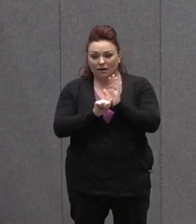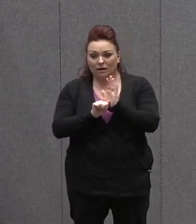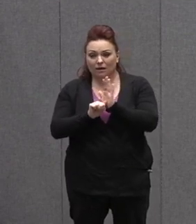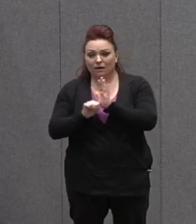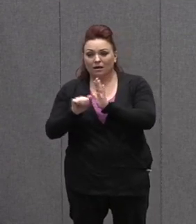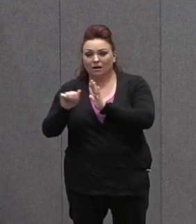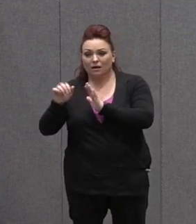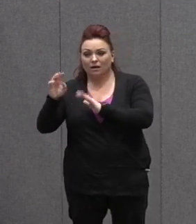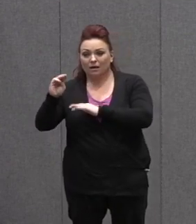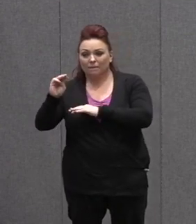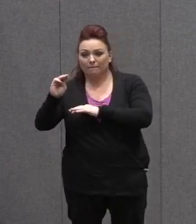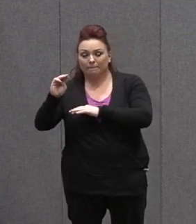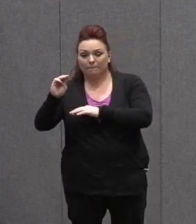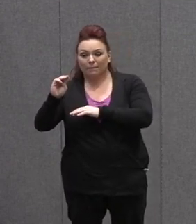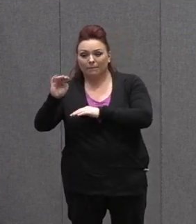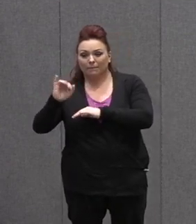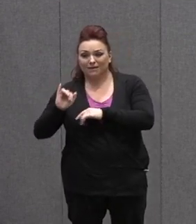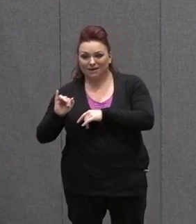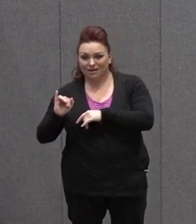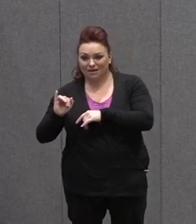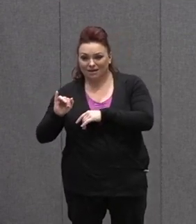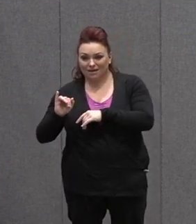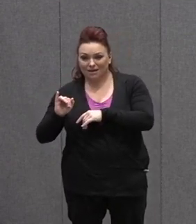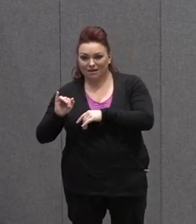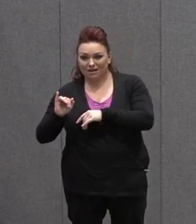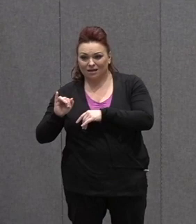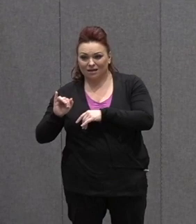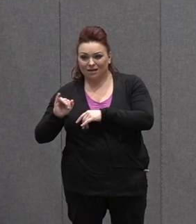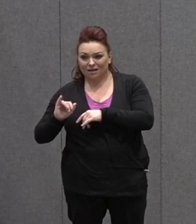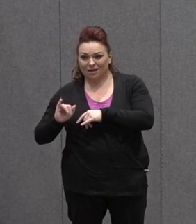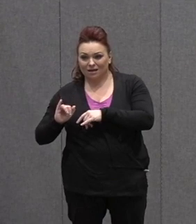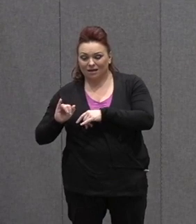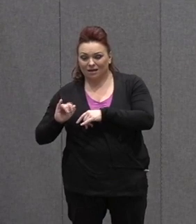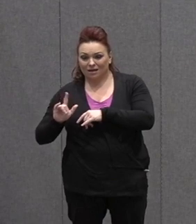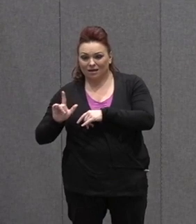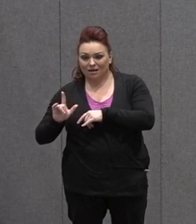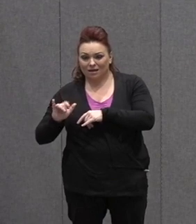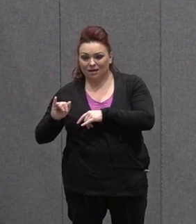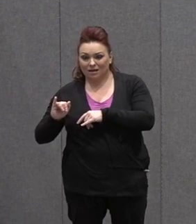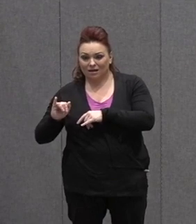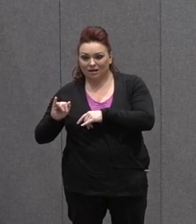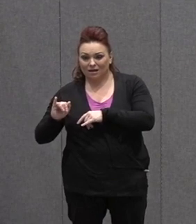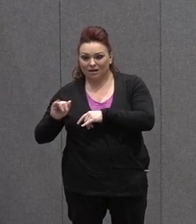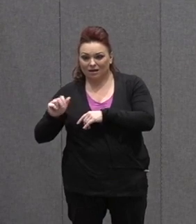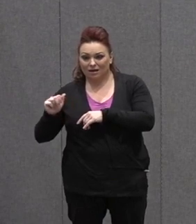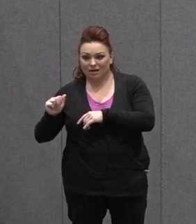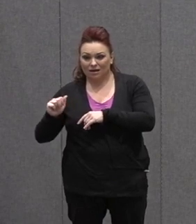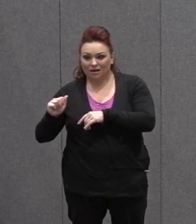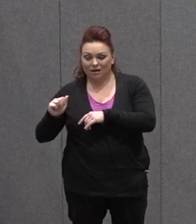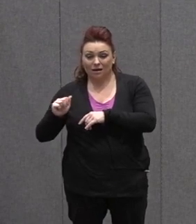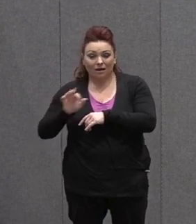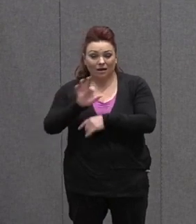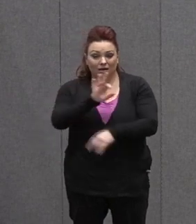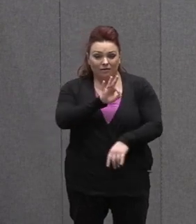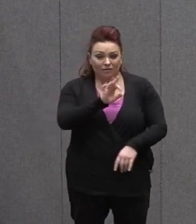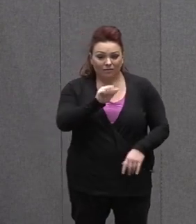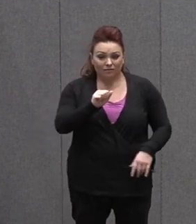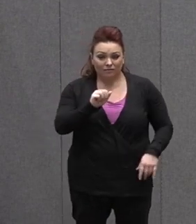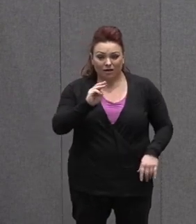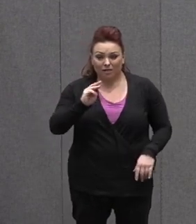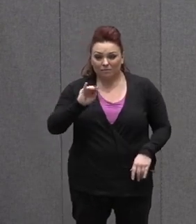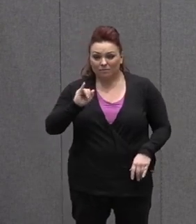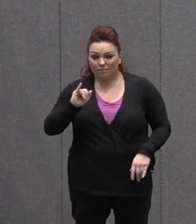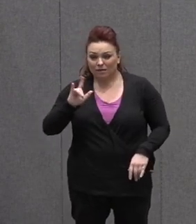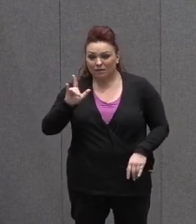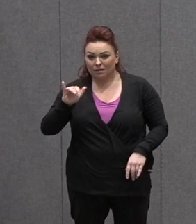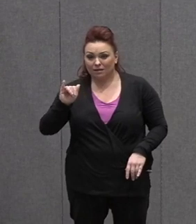letter M and I and L. And I and A, did you know